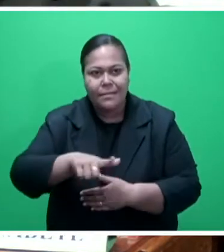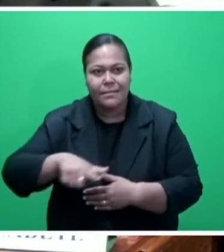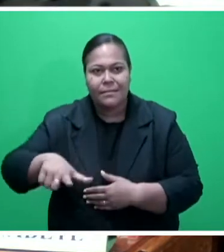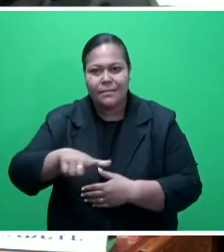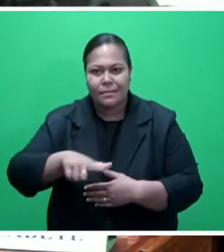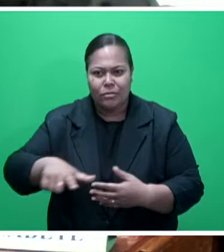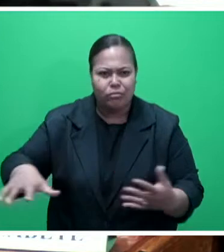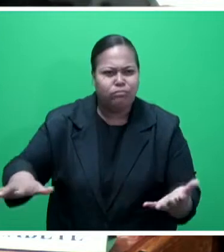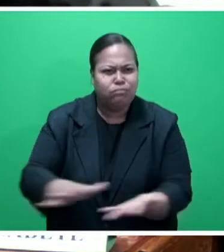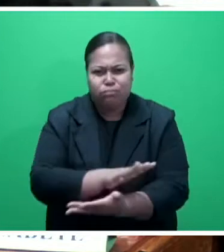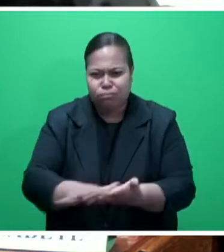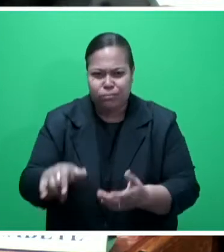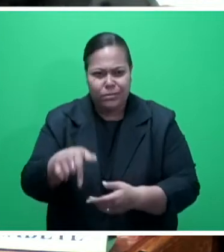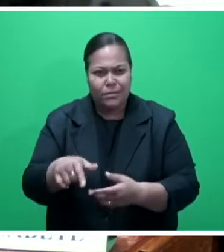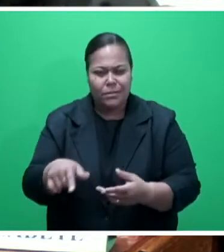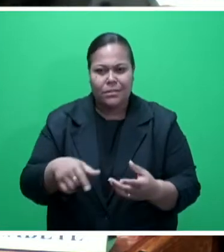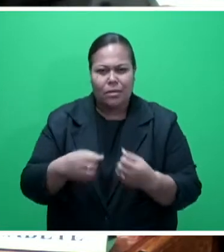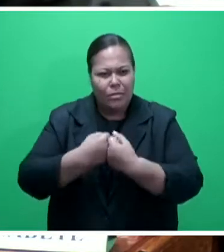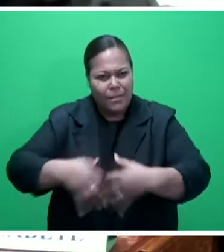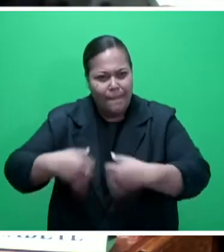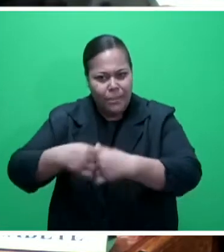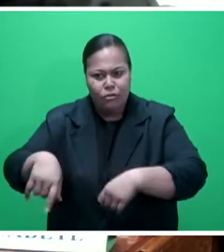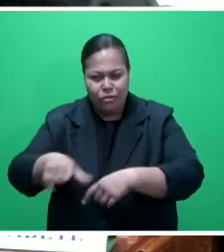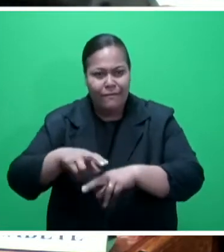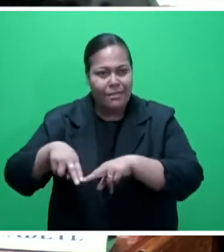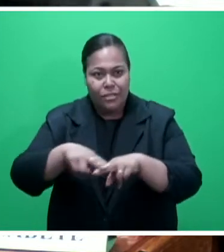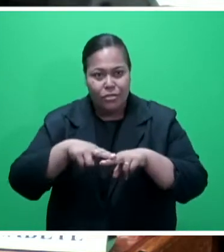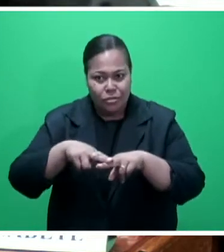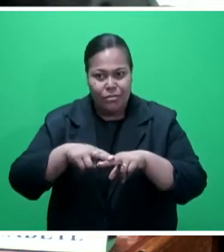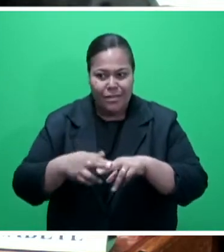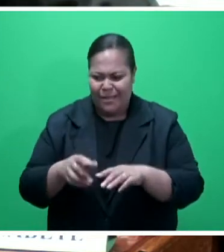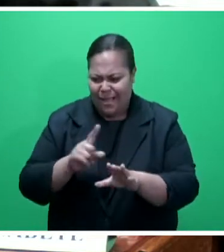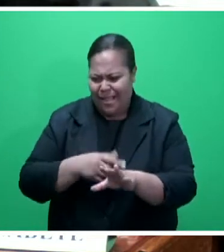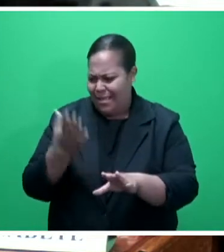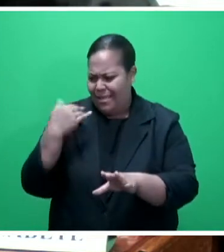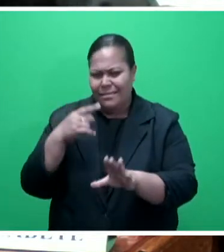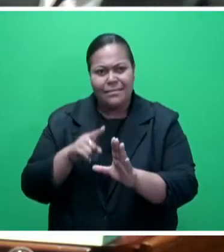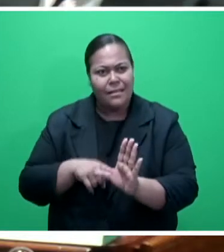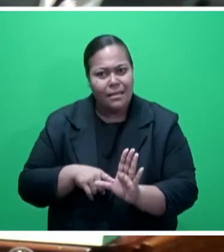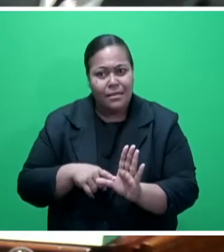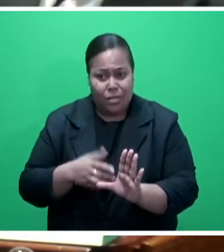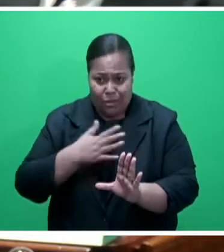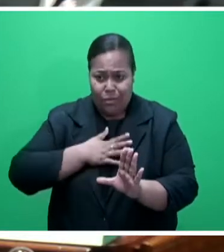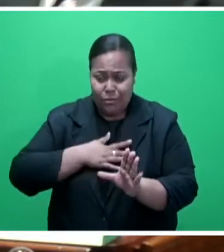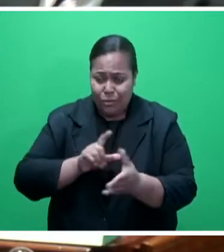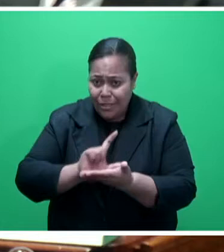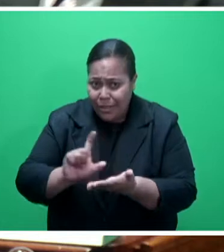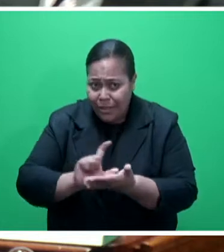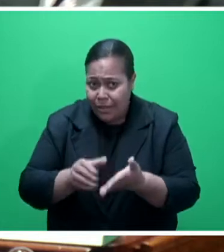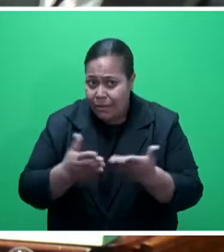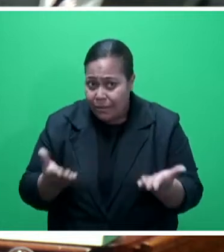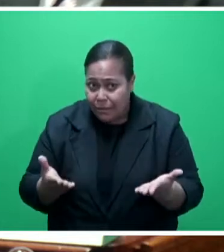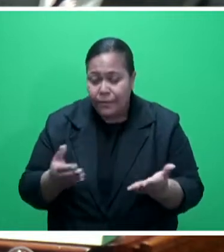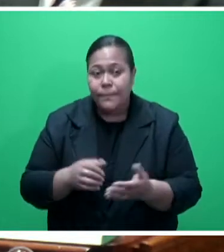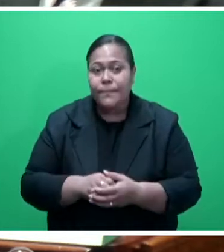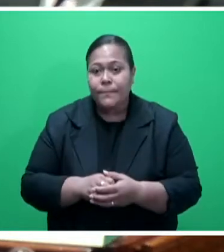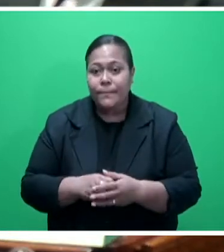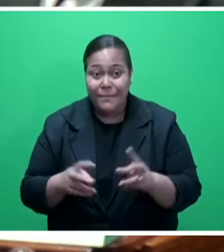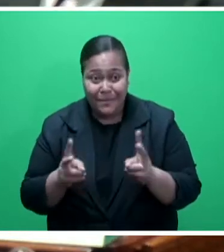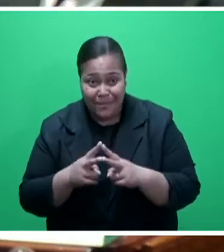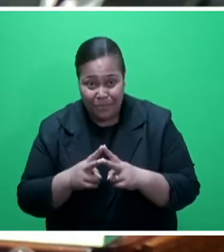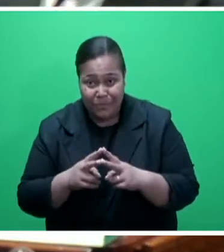also impacting the Fiji group late last year. Mr. Speaker, one thing is very clear, which I want to emphasize now. Even with this double